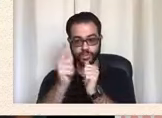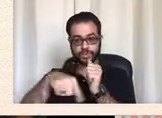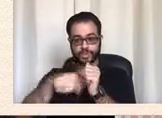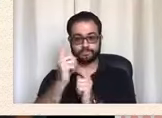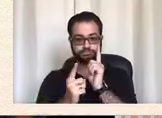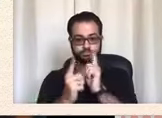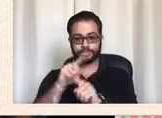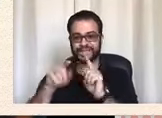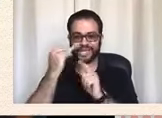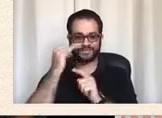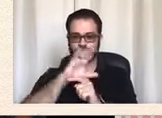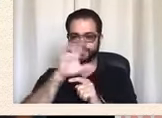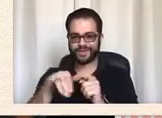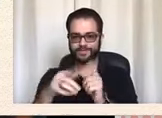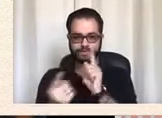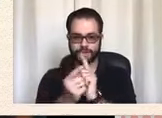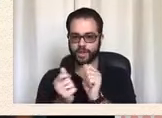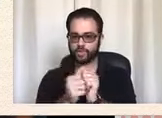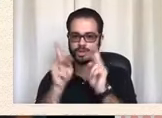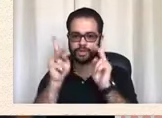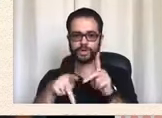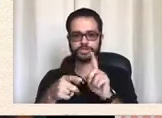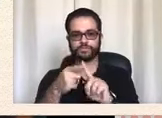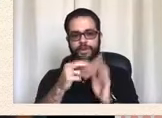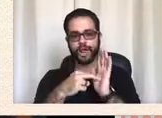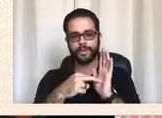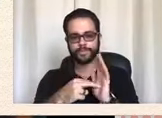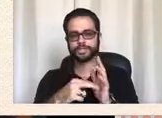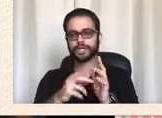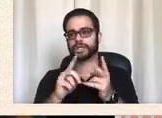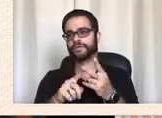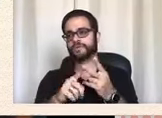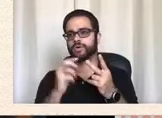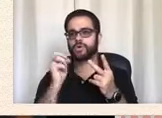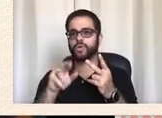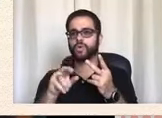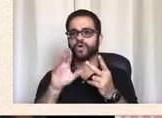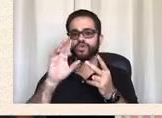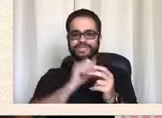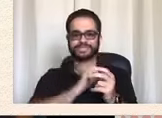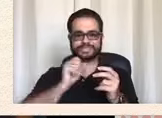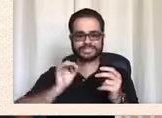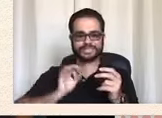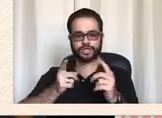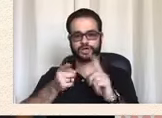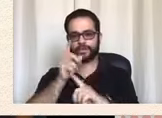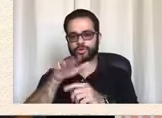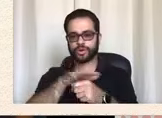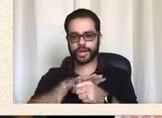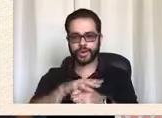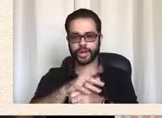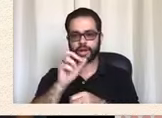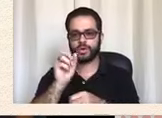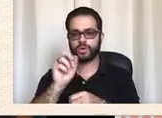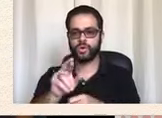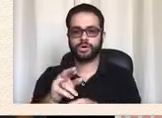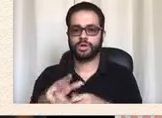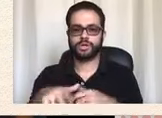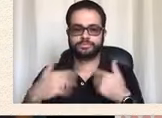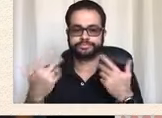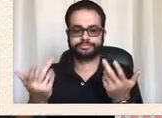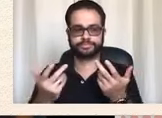with your member of the House of Representatives or your senator from your area, or even, our people